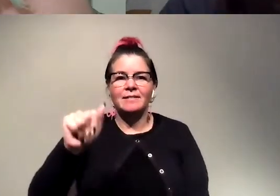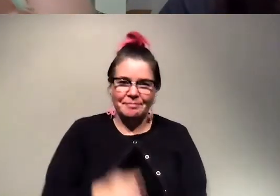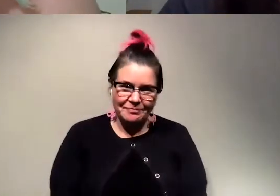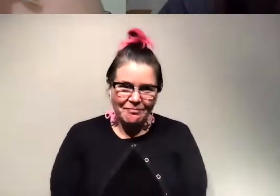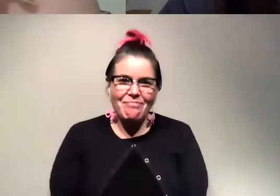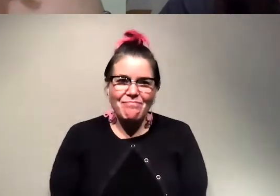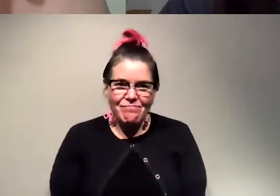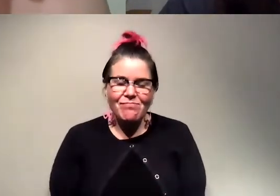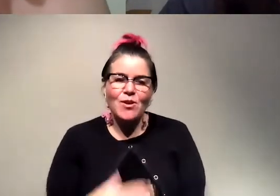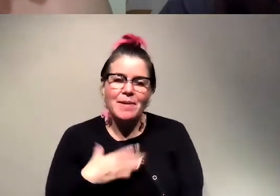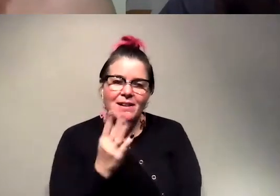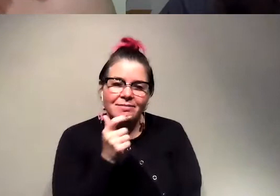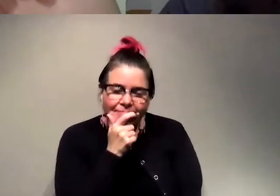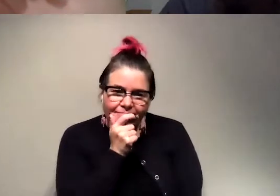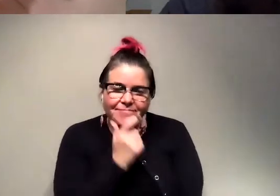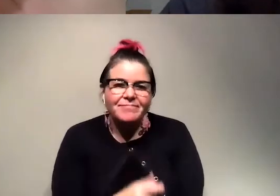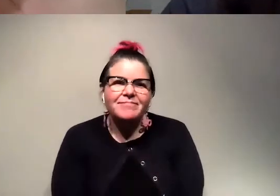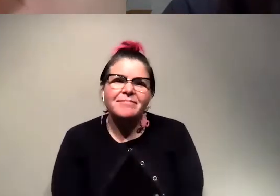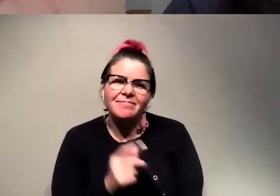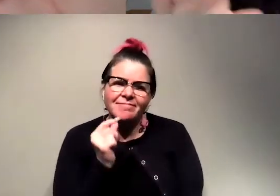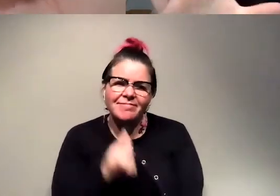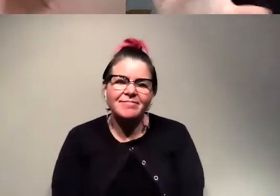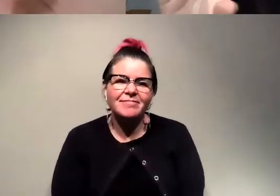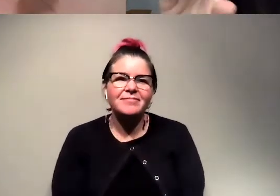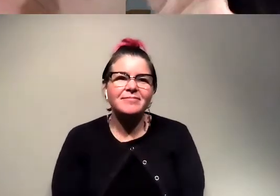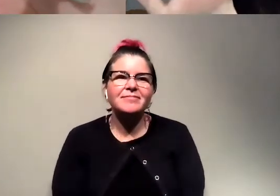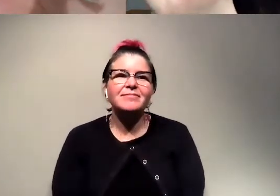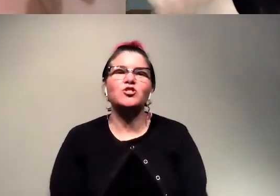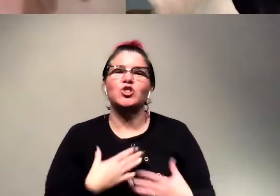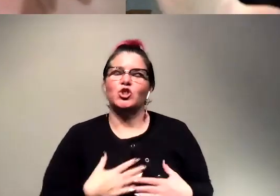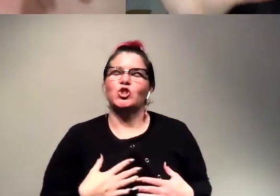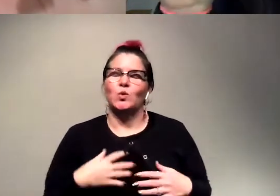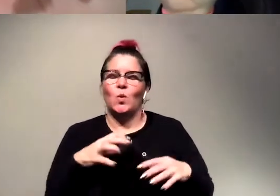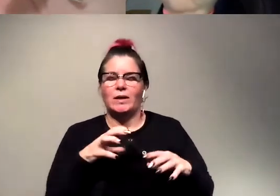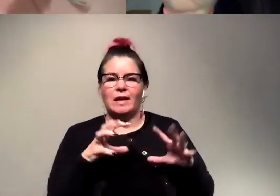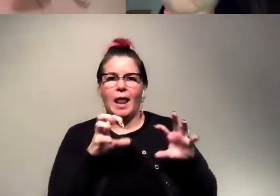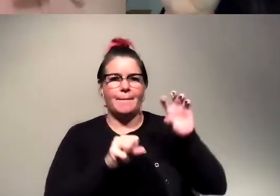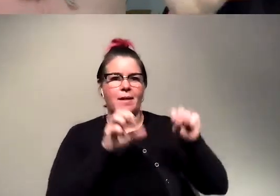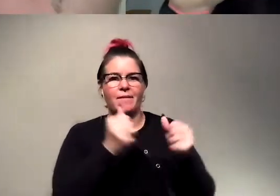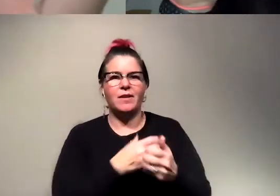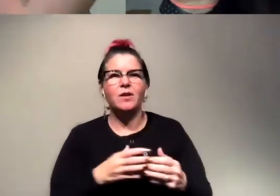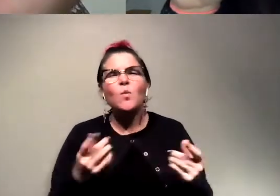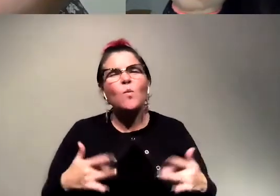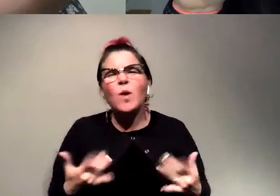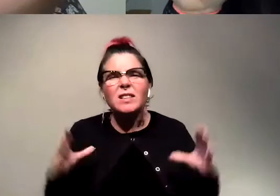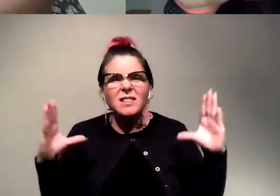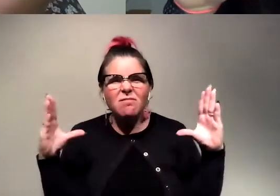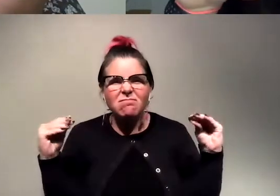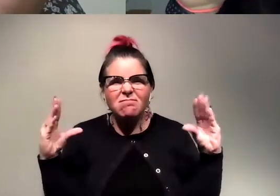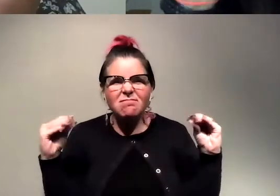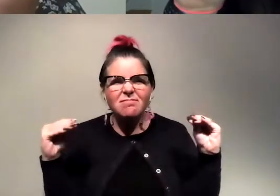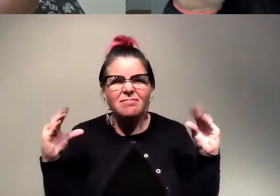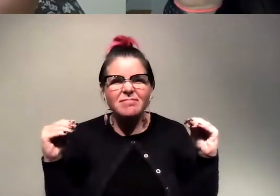Oh my God. That's so cool. She enjoys climbing everything. What's the deal with their like